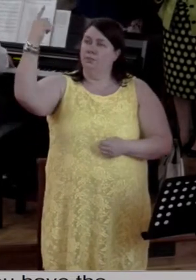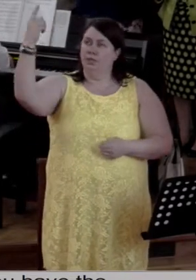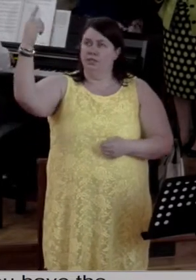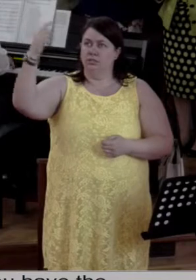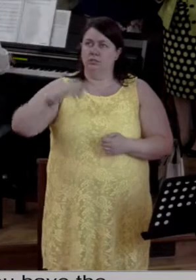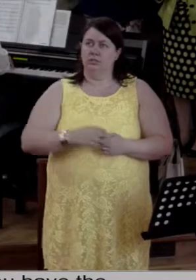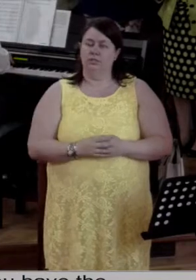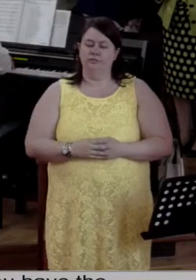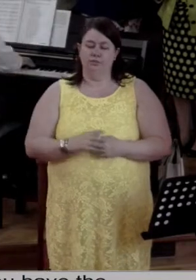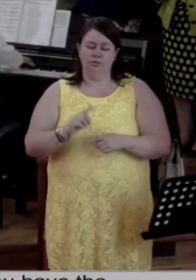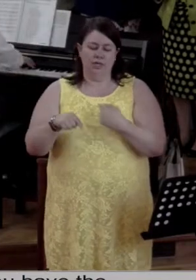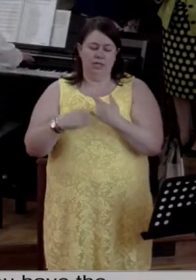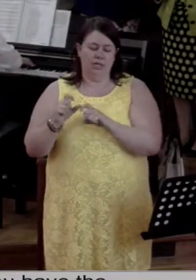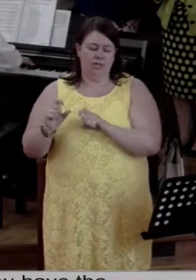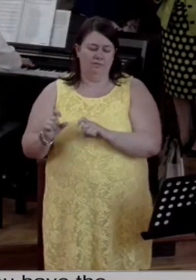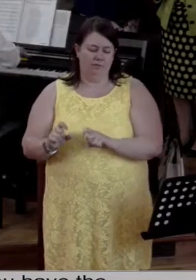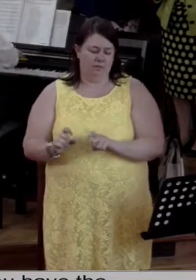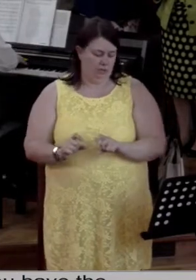And praise God